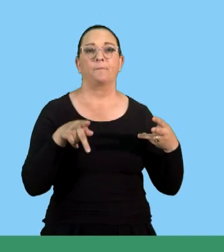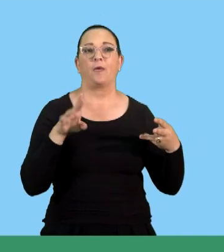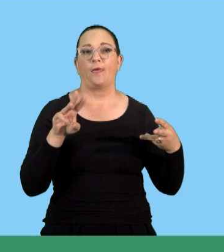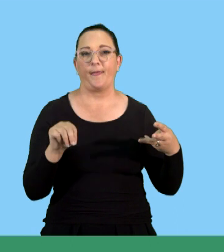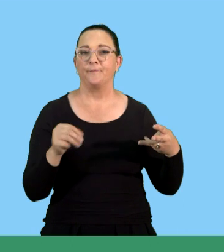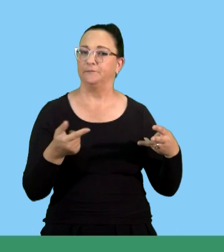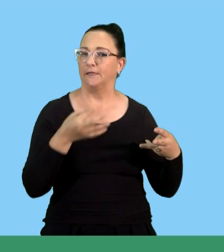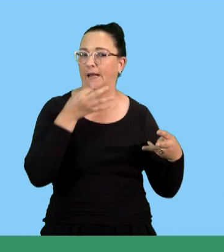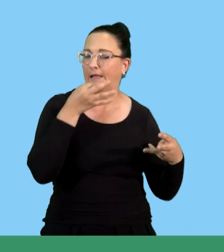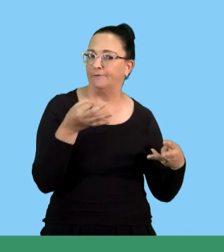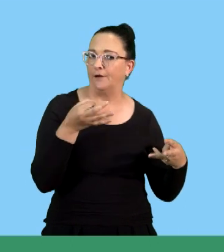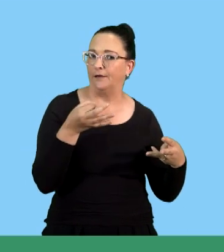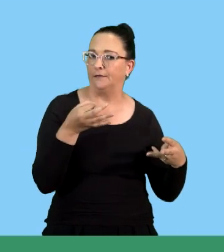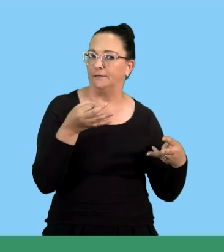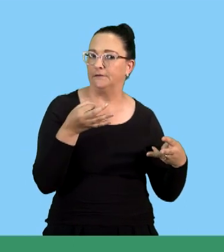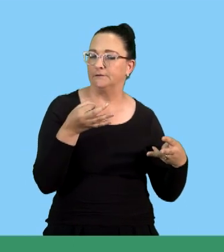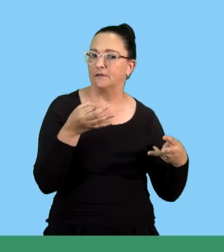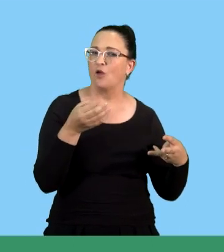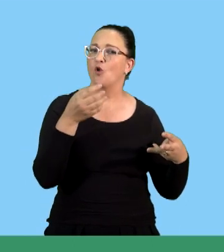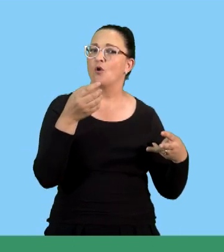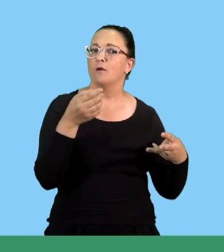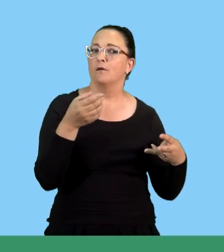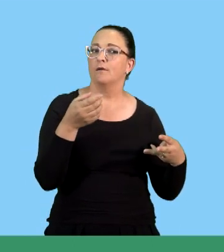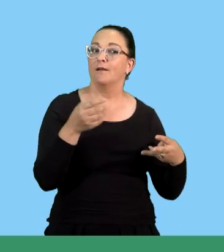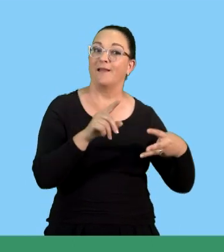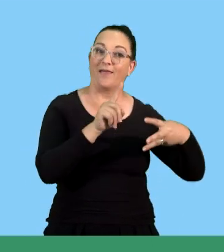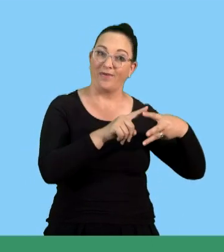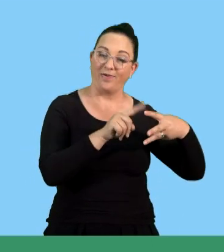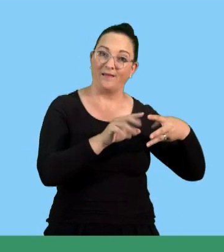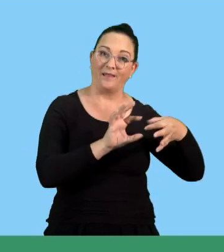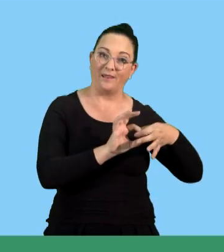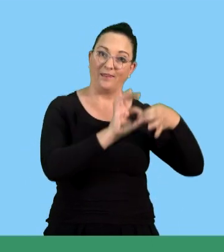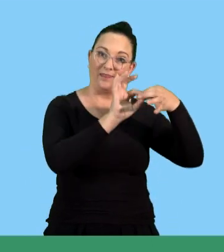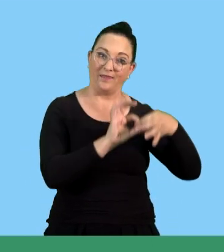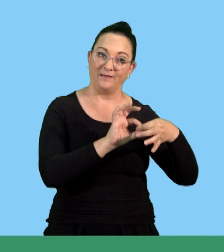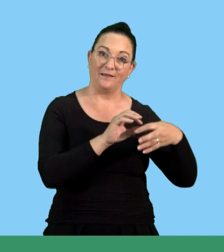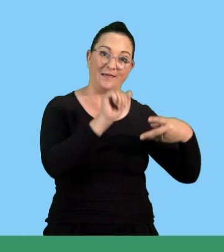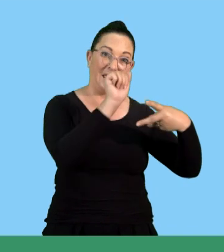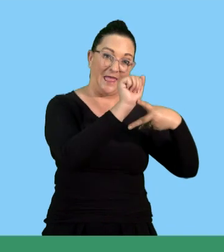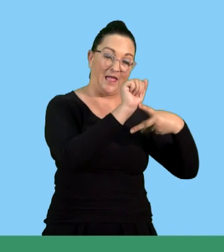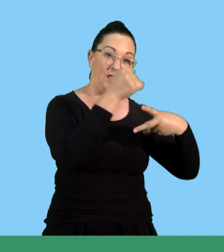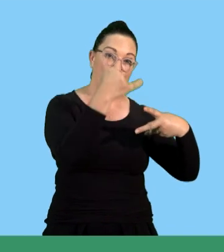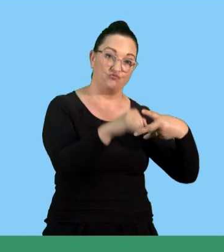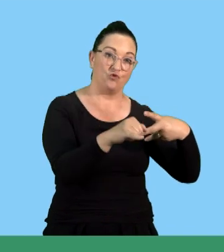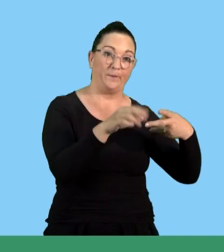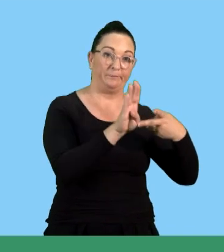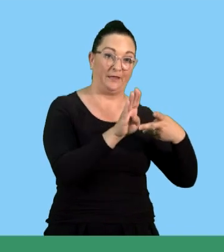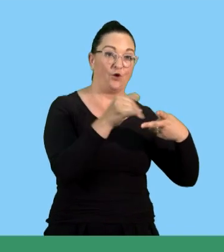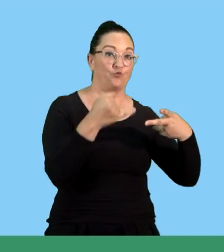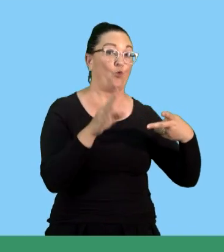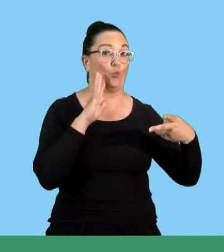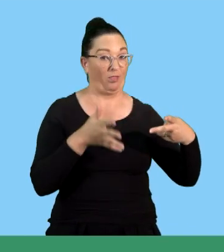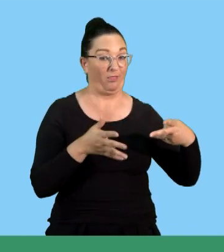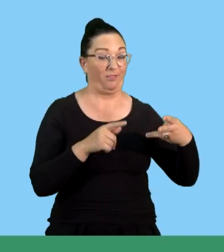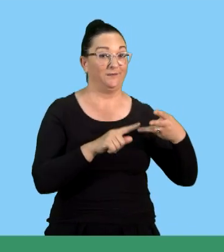PM on ways to comply with the act that is identified in A. Again, if your A is incorrect, B